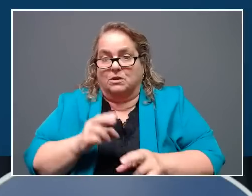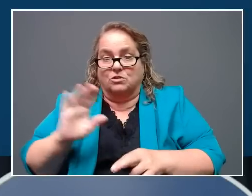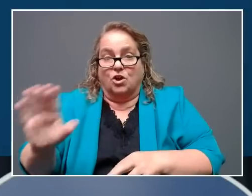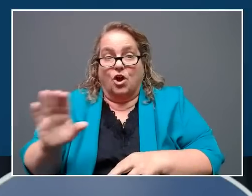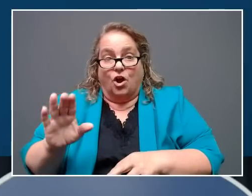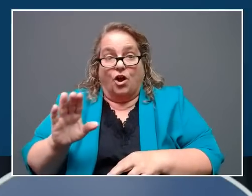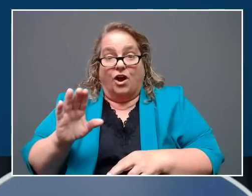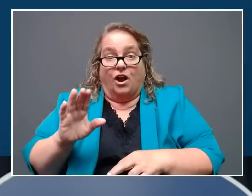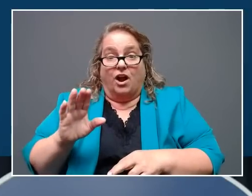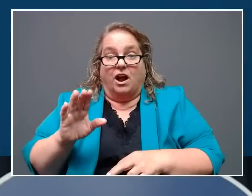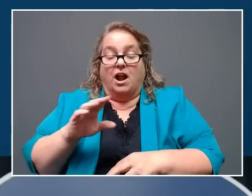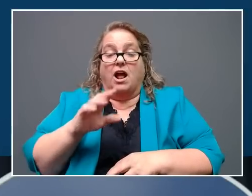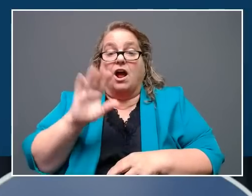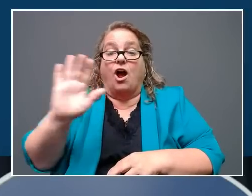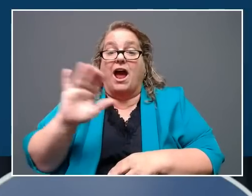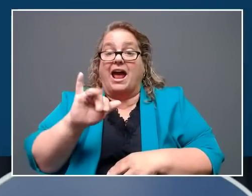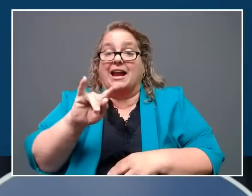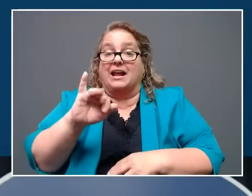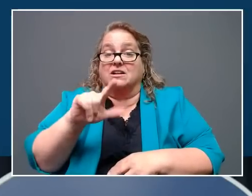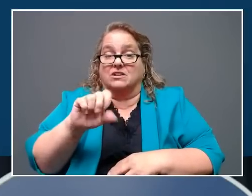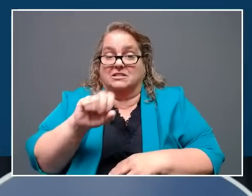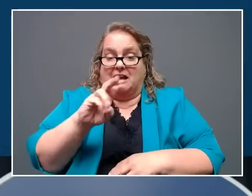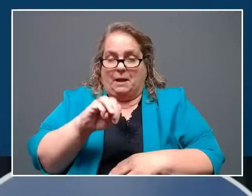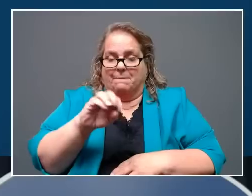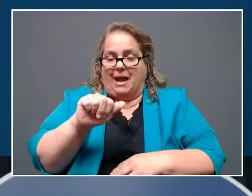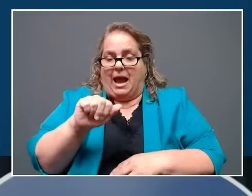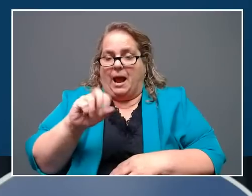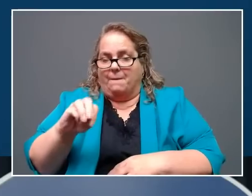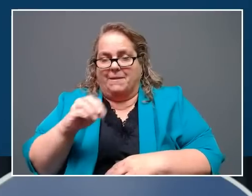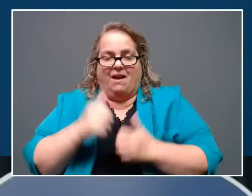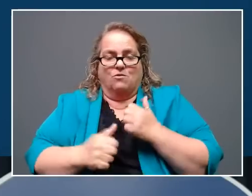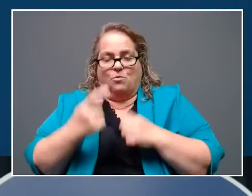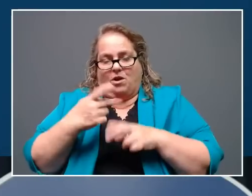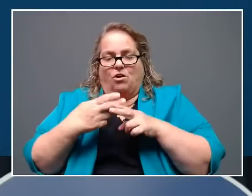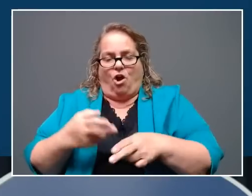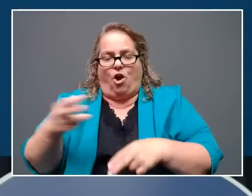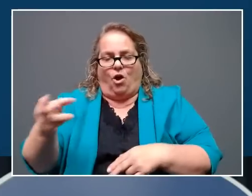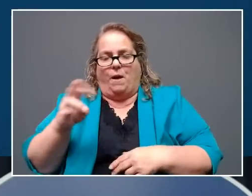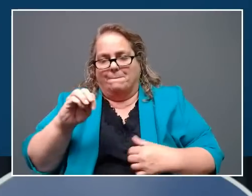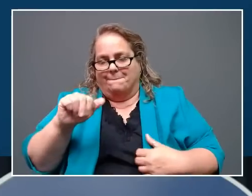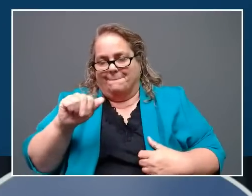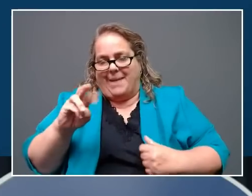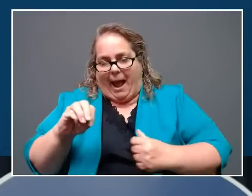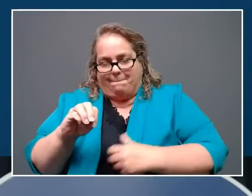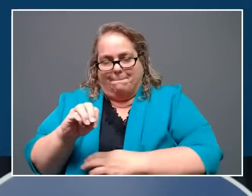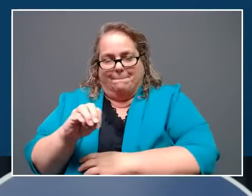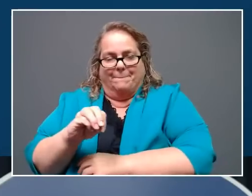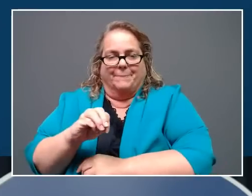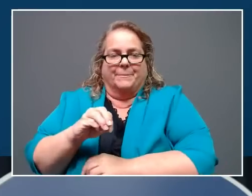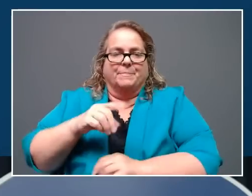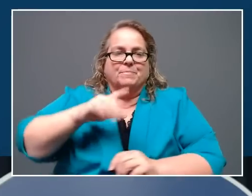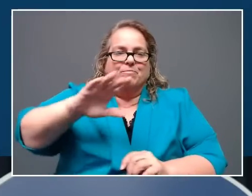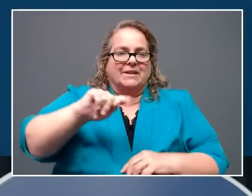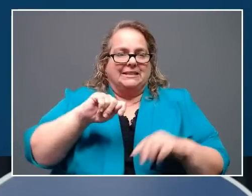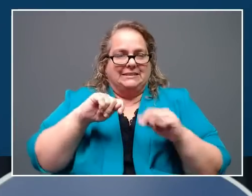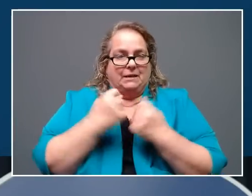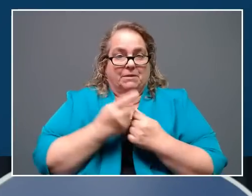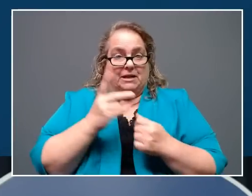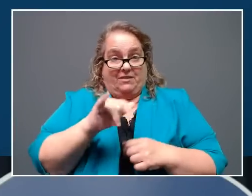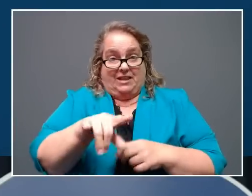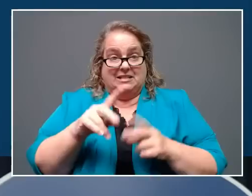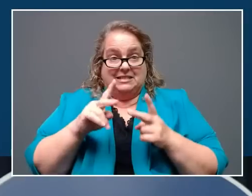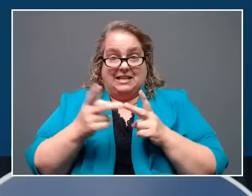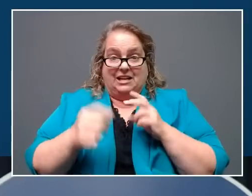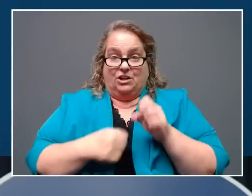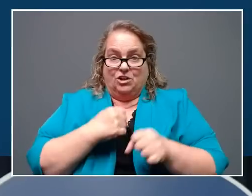called her ma'am. Mary Ann's example lives on in the work of Team Kentucky, and this is the second year I've been able to